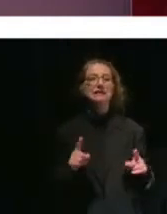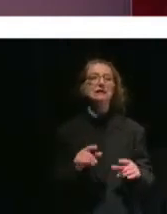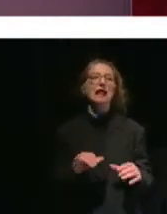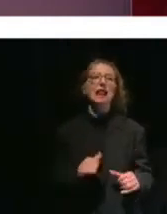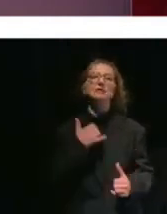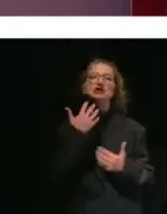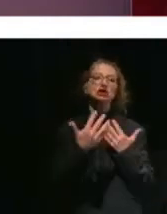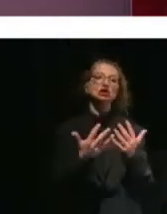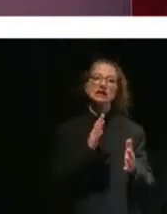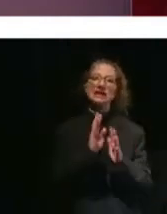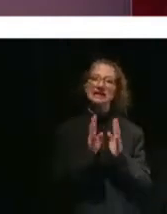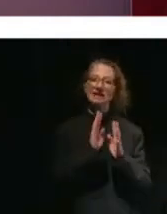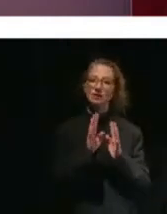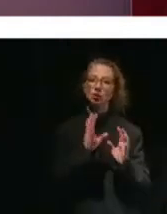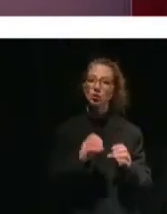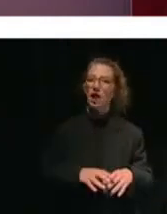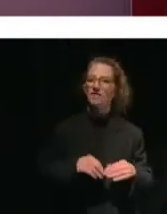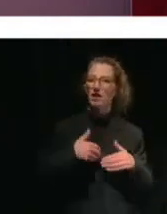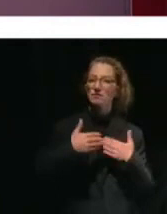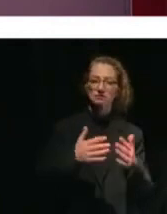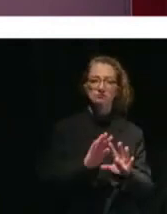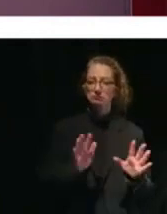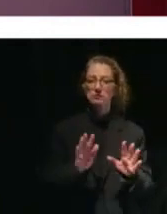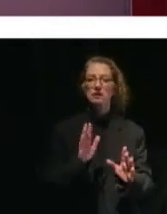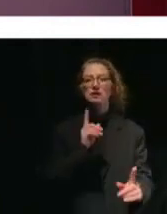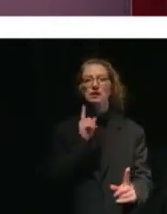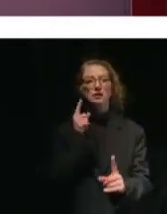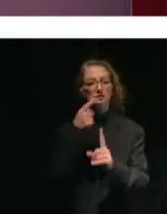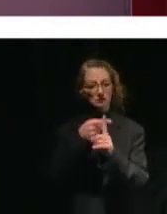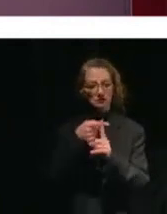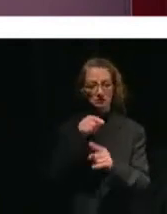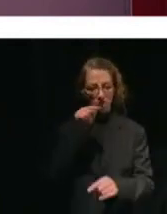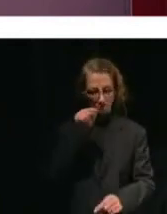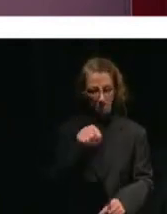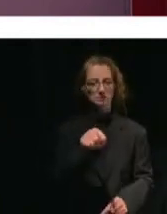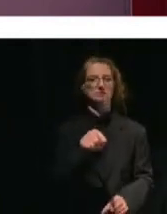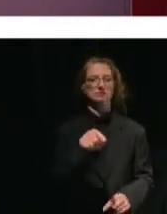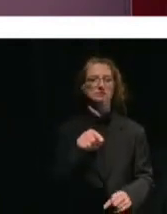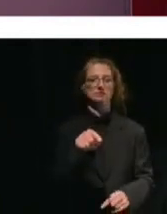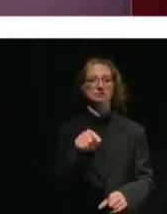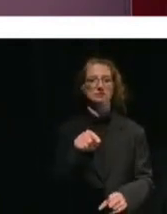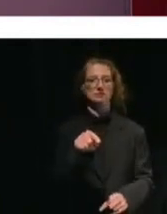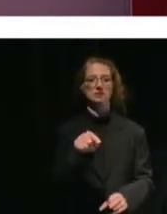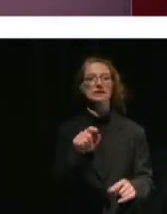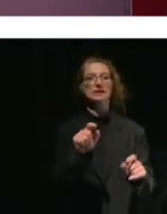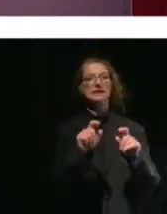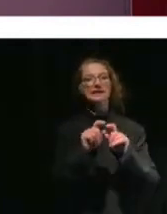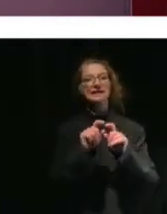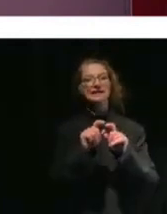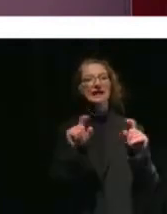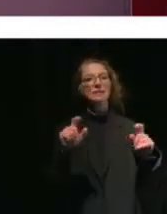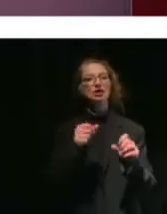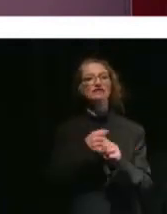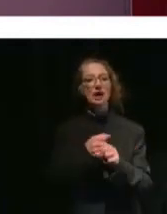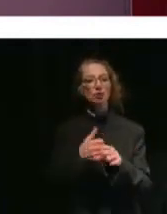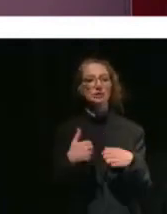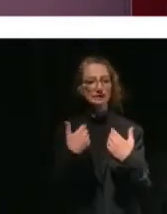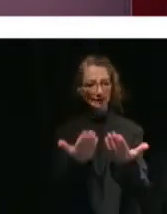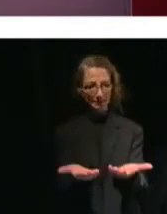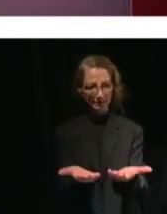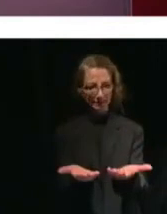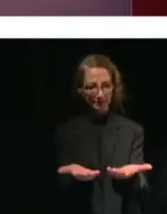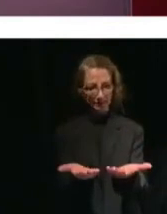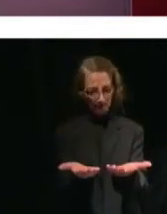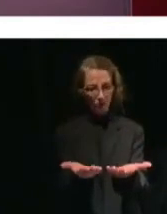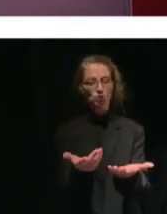from the logics that we developed guidelines where we had a number of different thematic focuses that were important